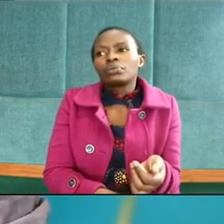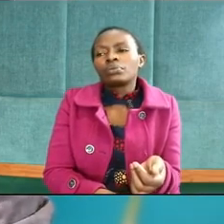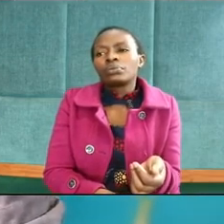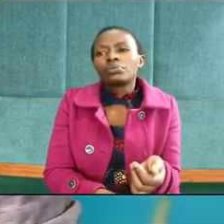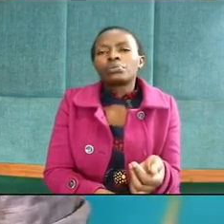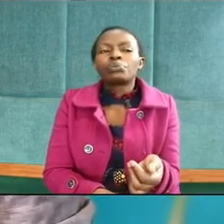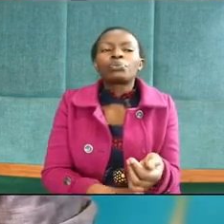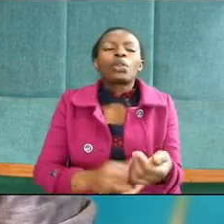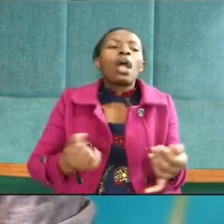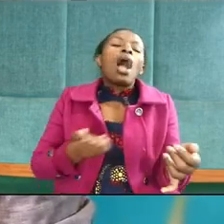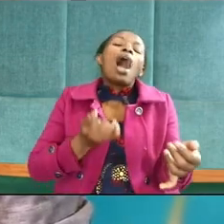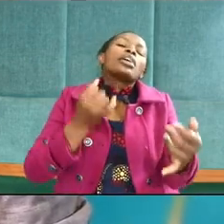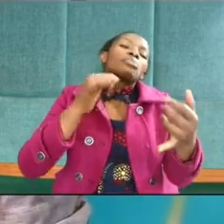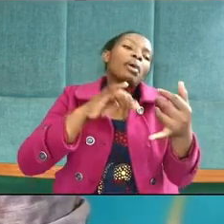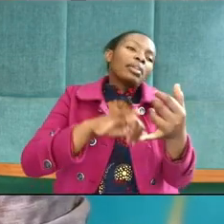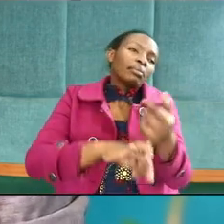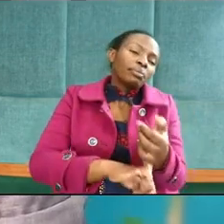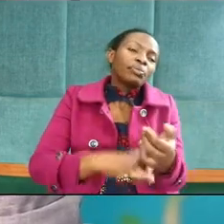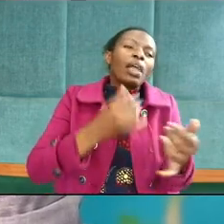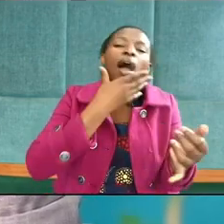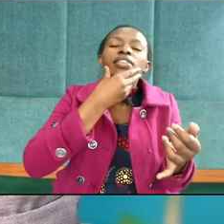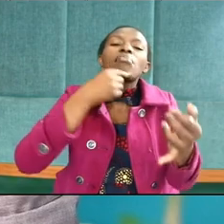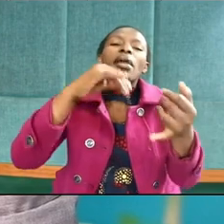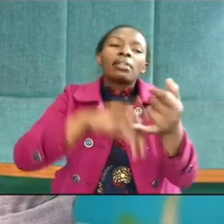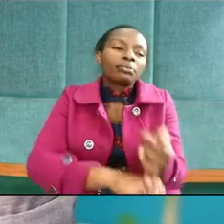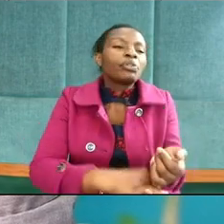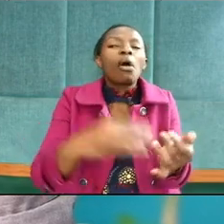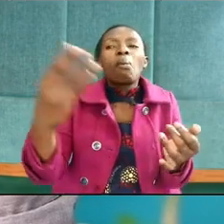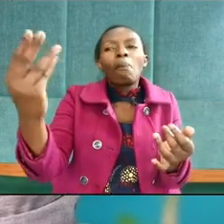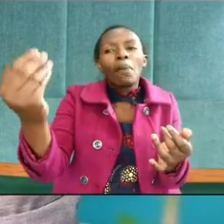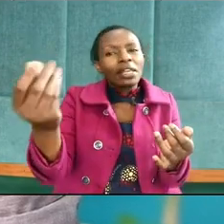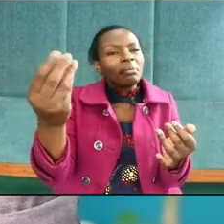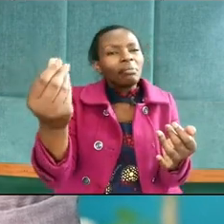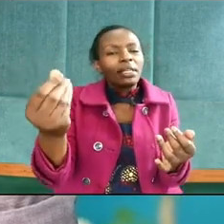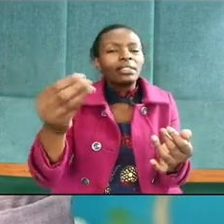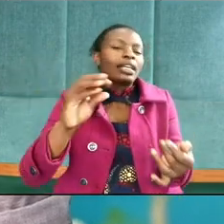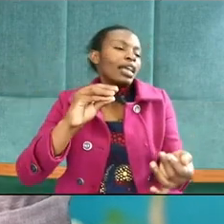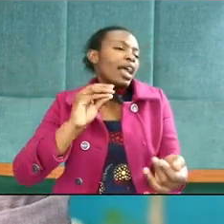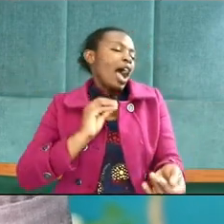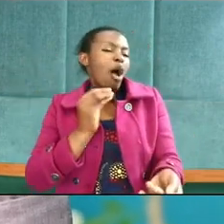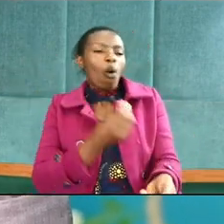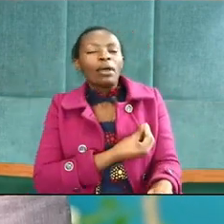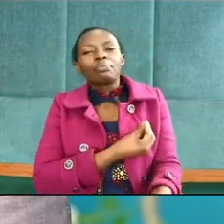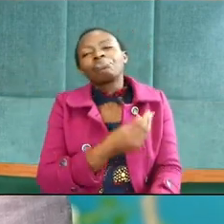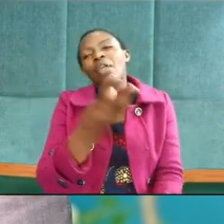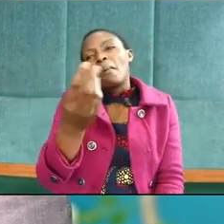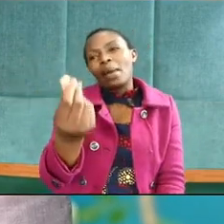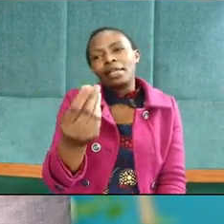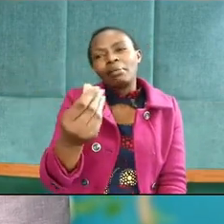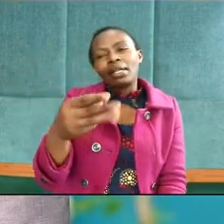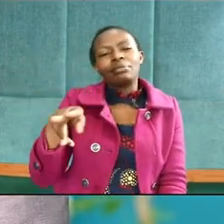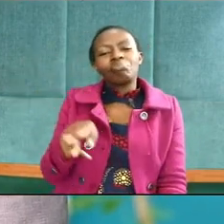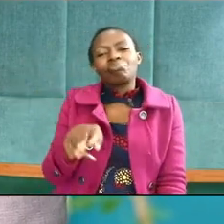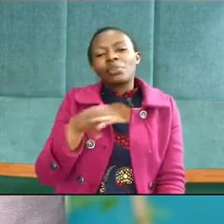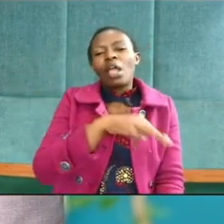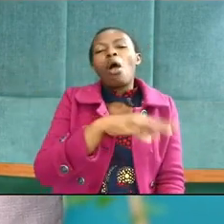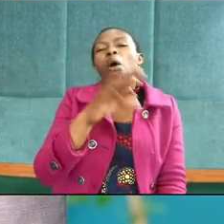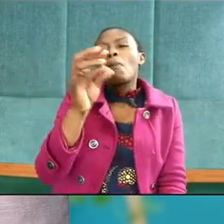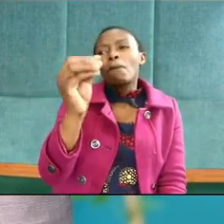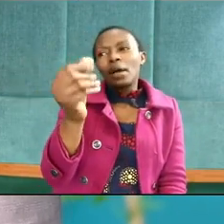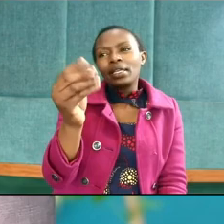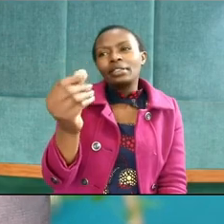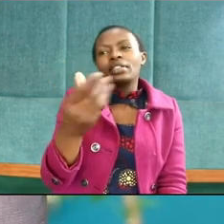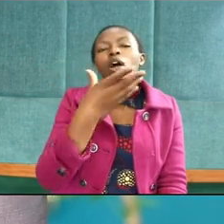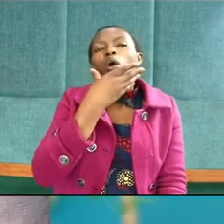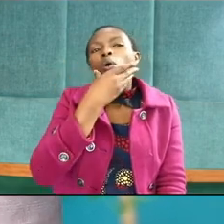A husband's money is what? Is our money. And the